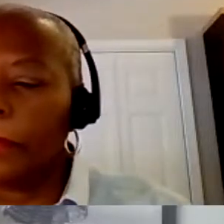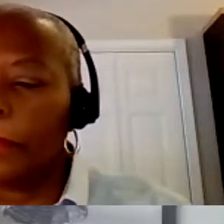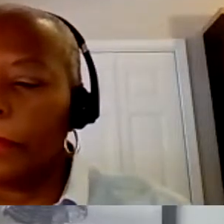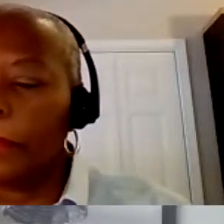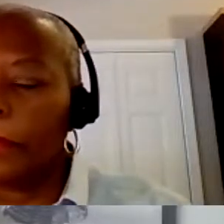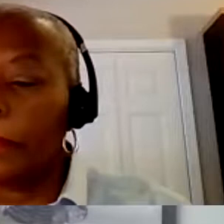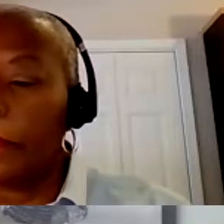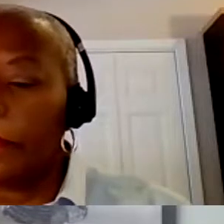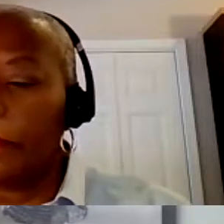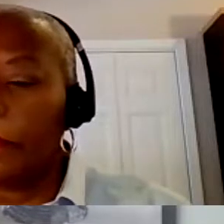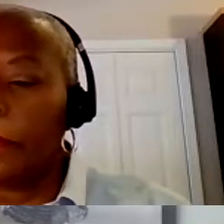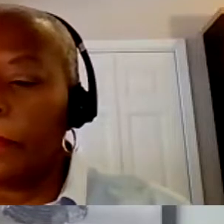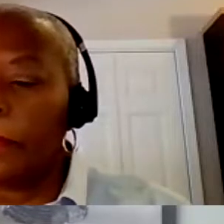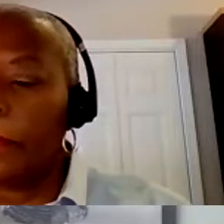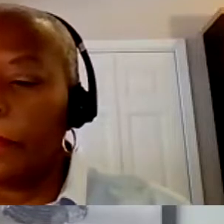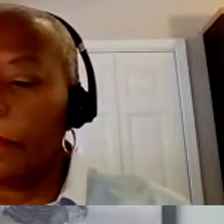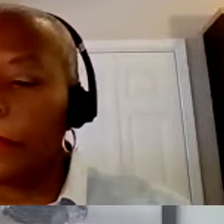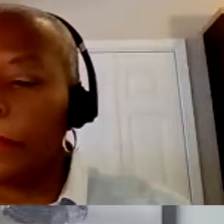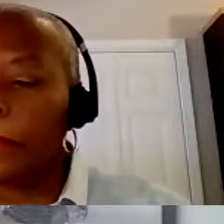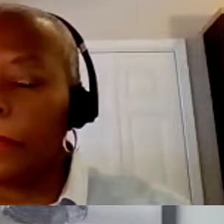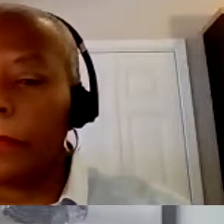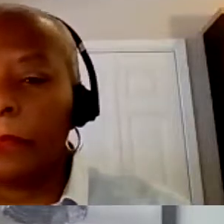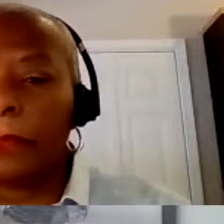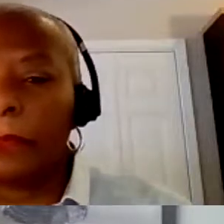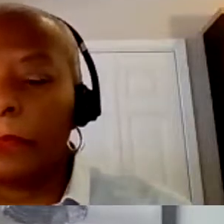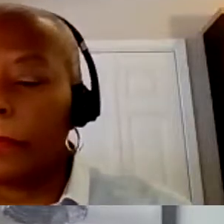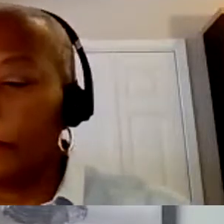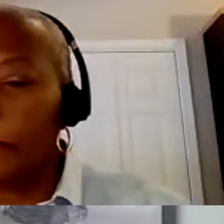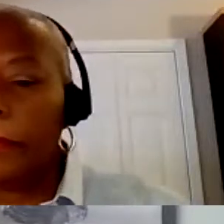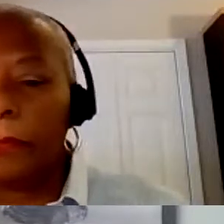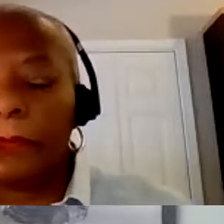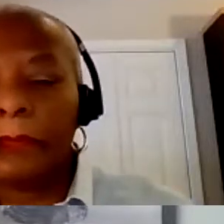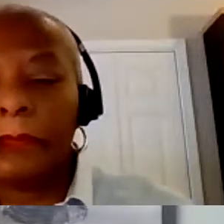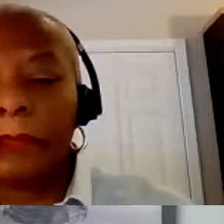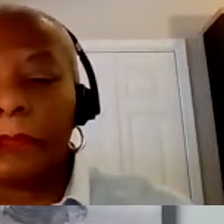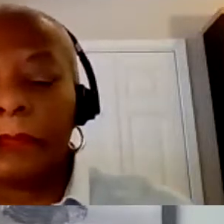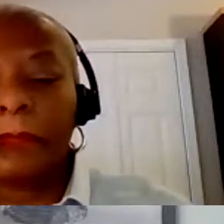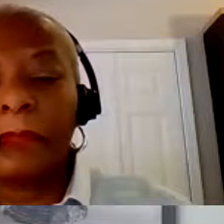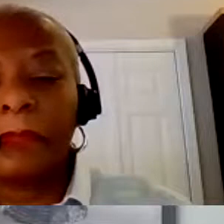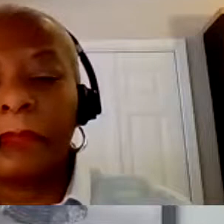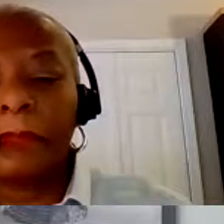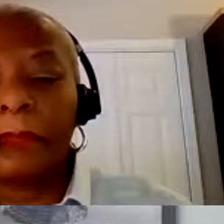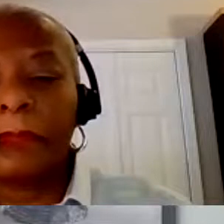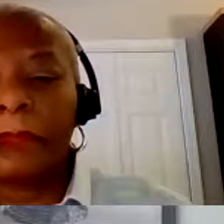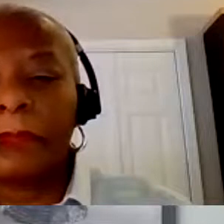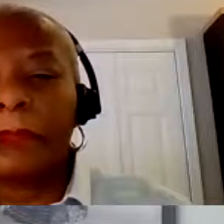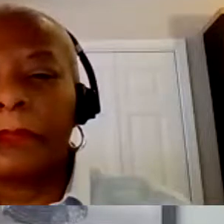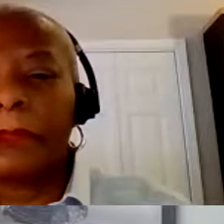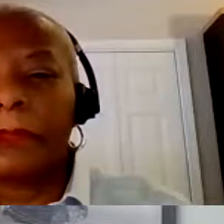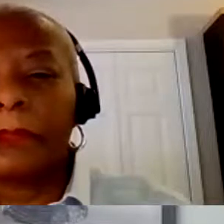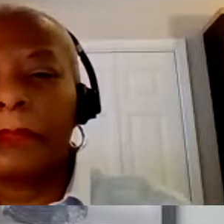if institutions can start formal mentoring opportunities, that would be great, because then that's something that's available. We